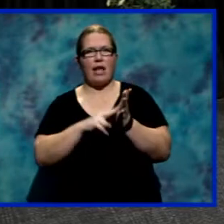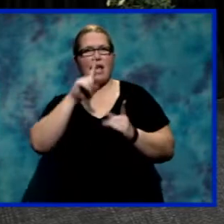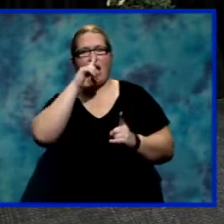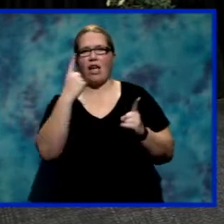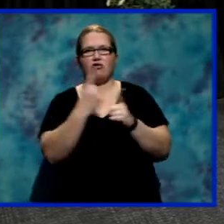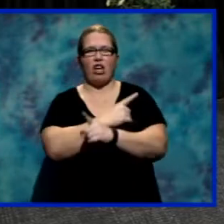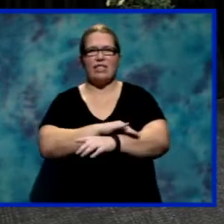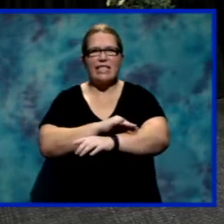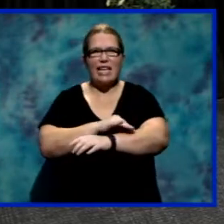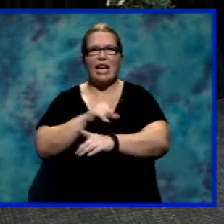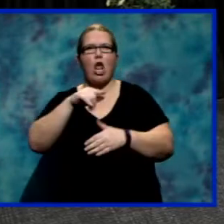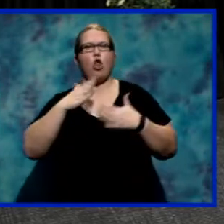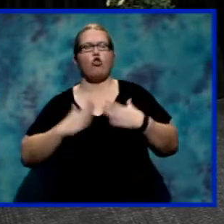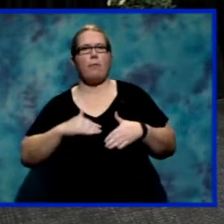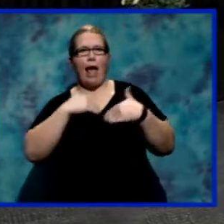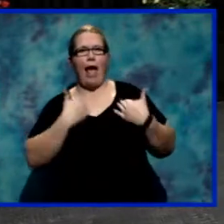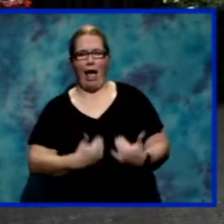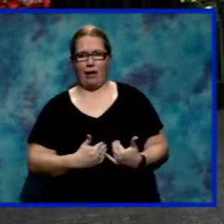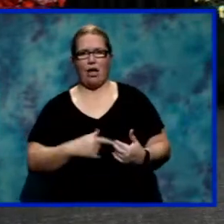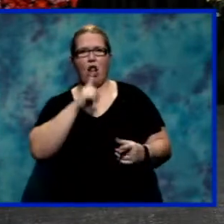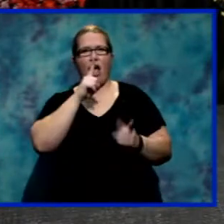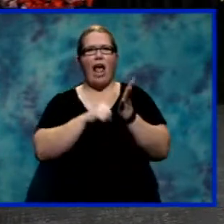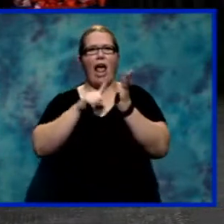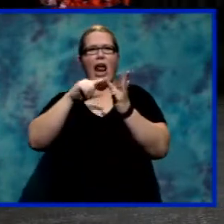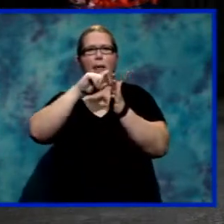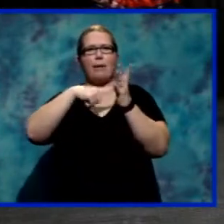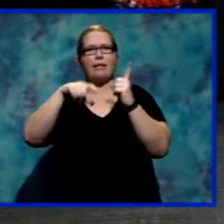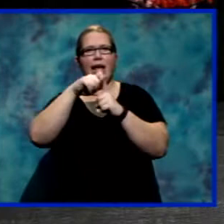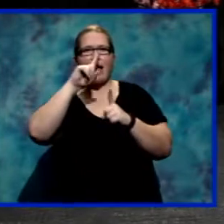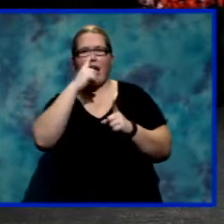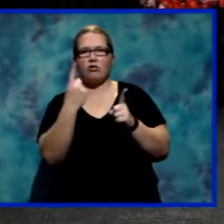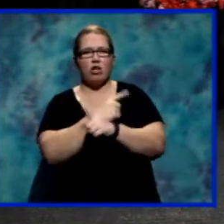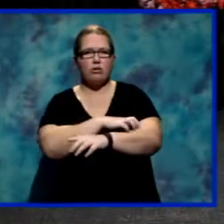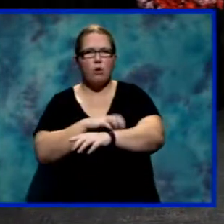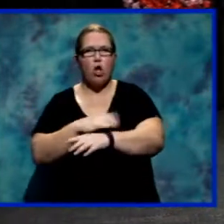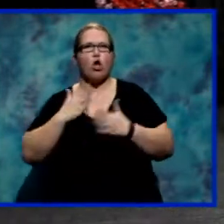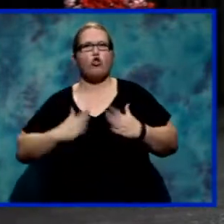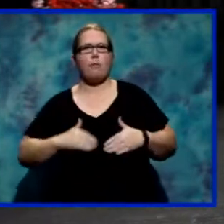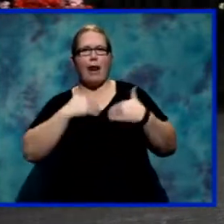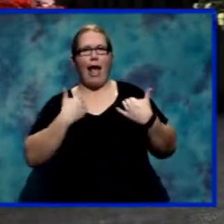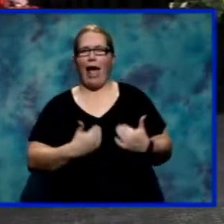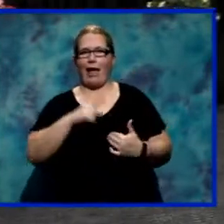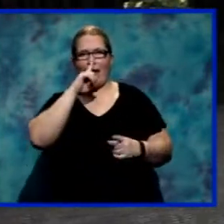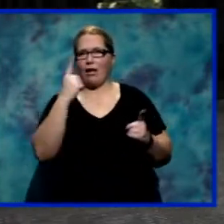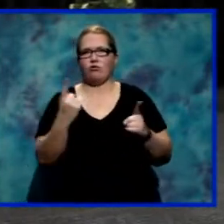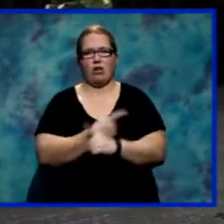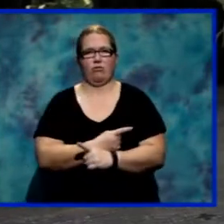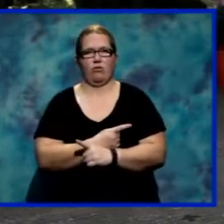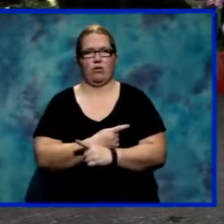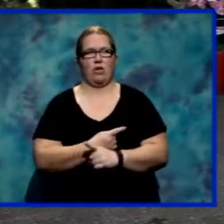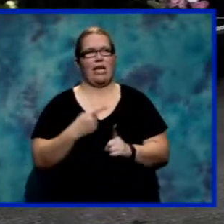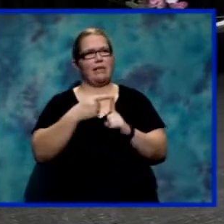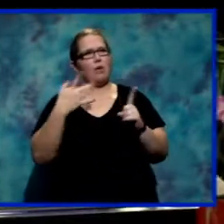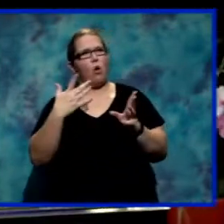change his skin, the human heart can't change. Like a leopard can't change its spots, the human heart can't change. This is what Jesus is talking about. This is specifically